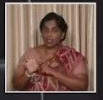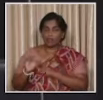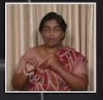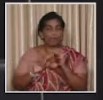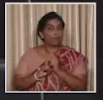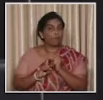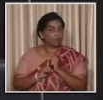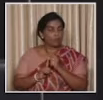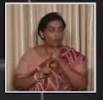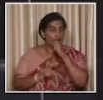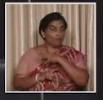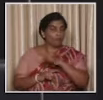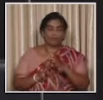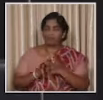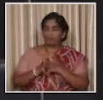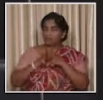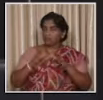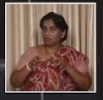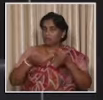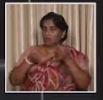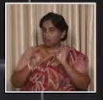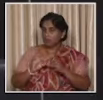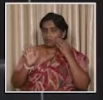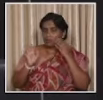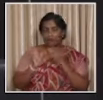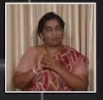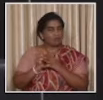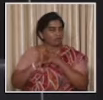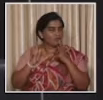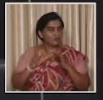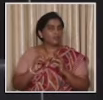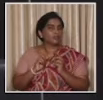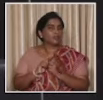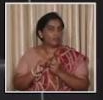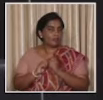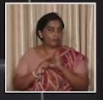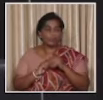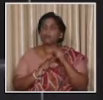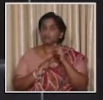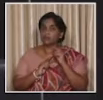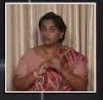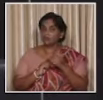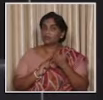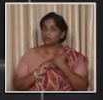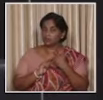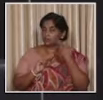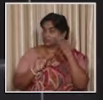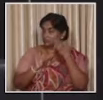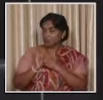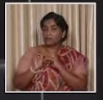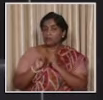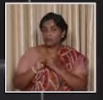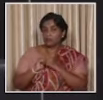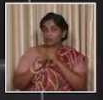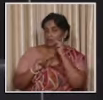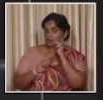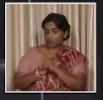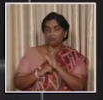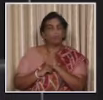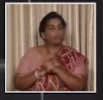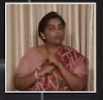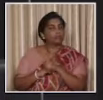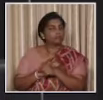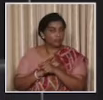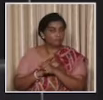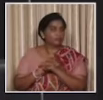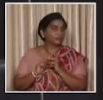is a serious issue. So we need to look at those issues and try to improve the water quality in